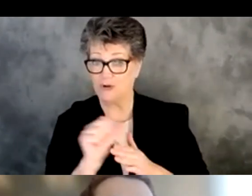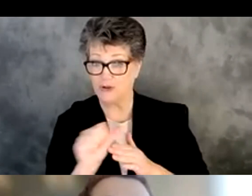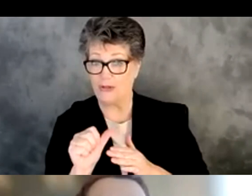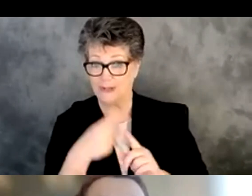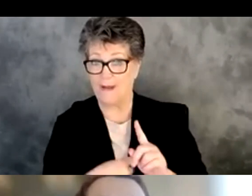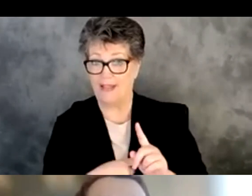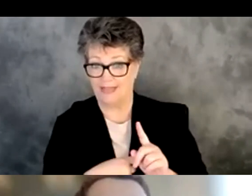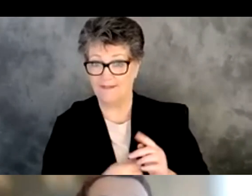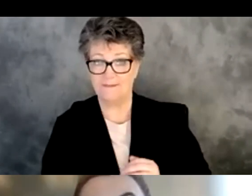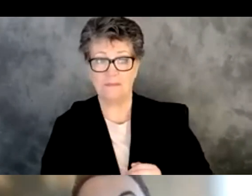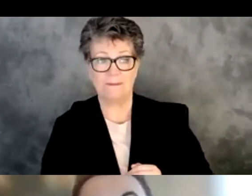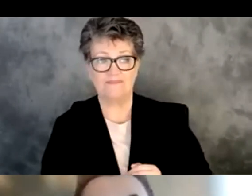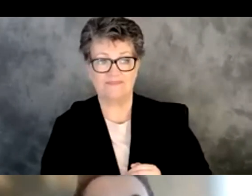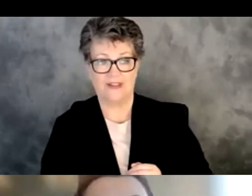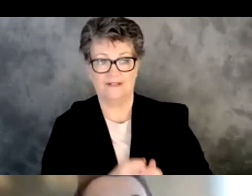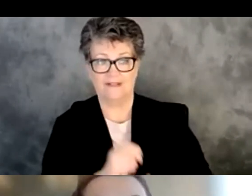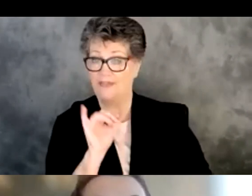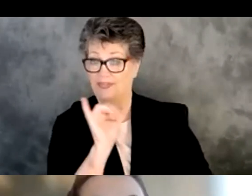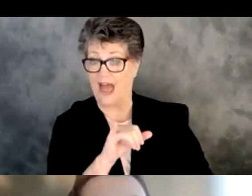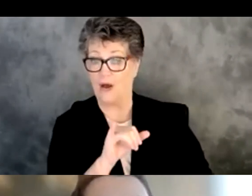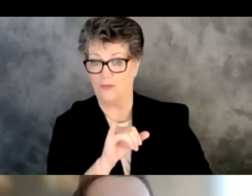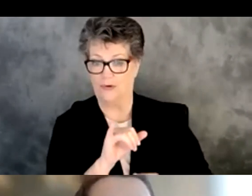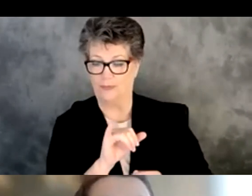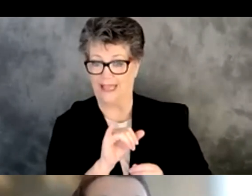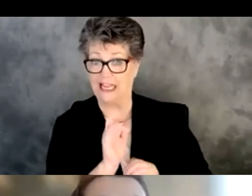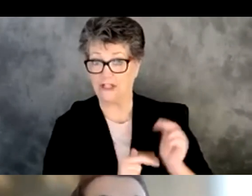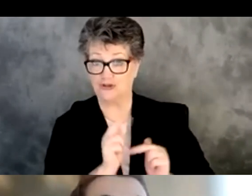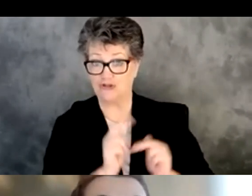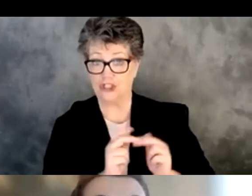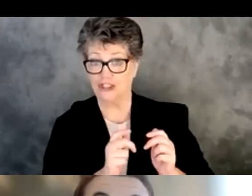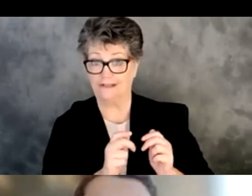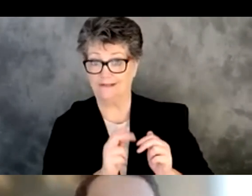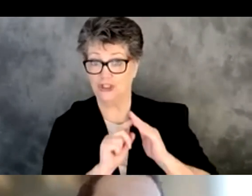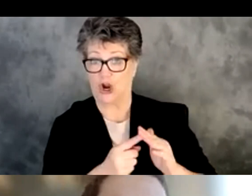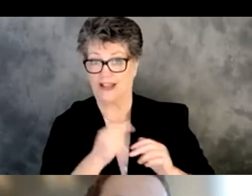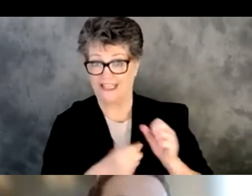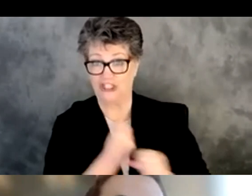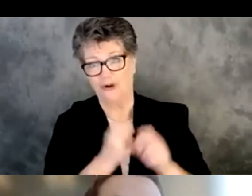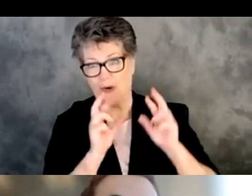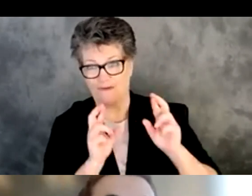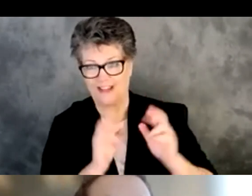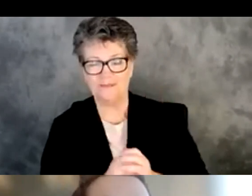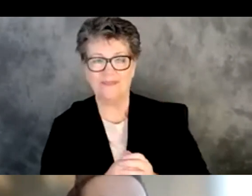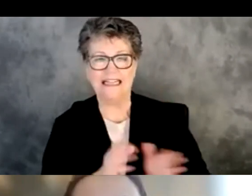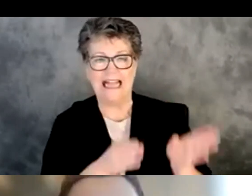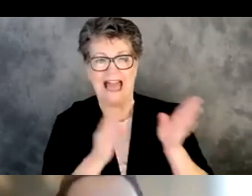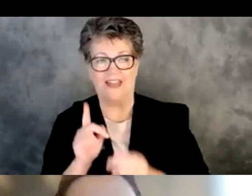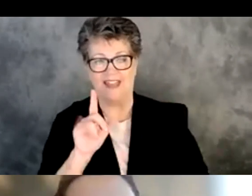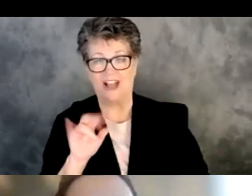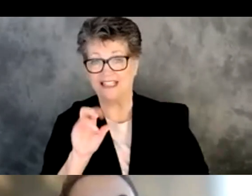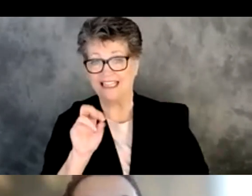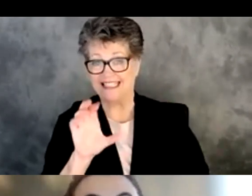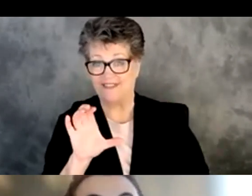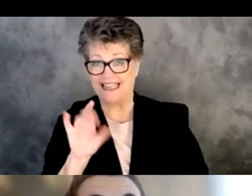month. And that will be coming into construction this year, hopefully. And then the Kelsey Civic